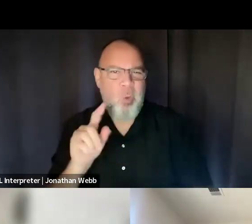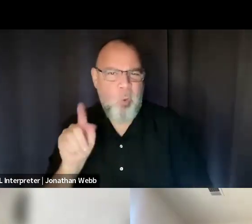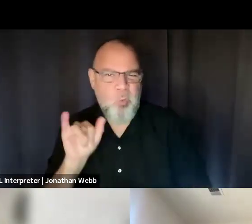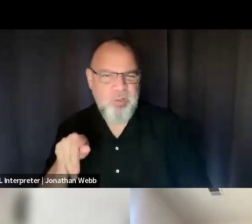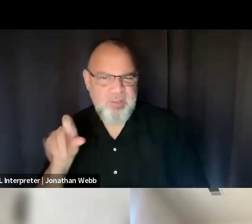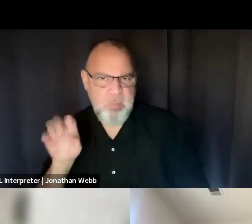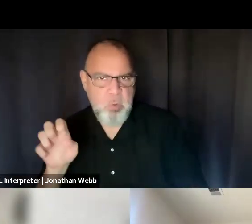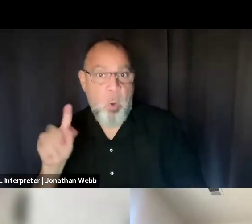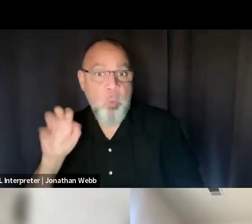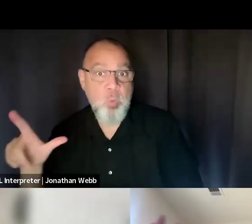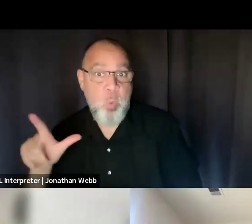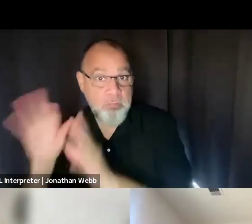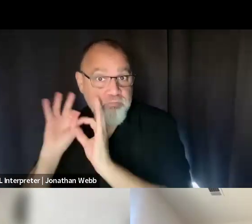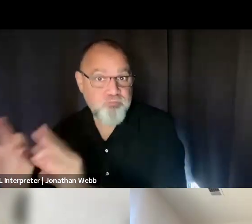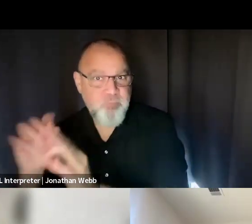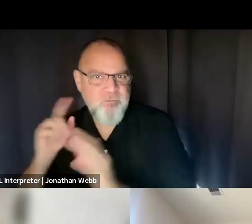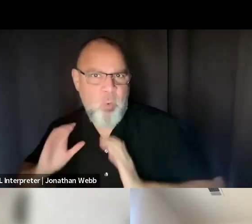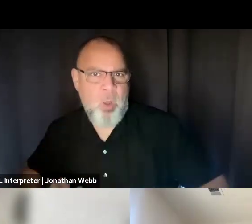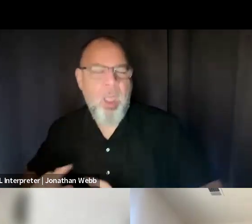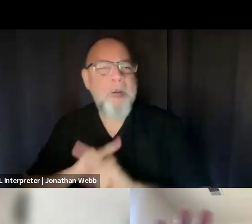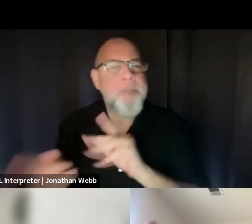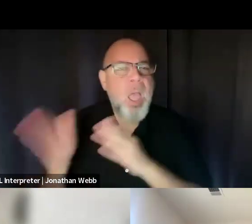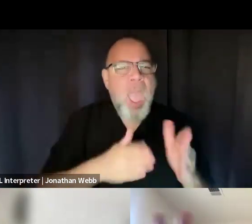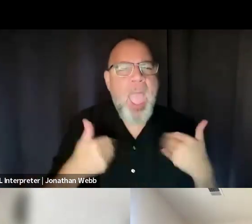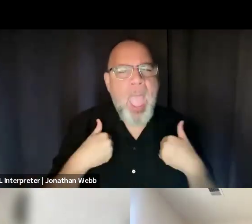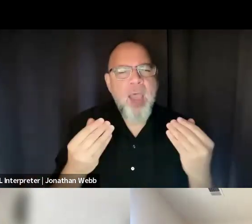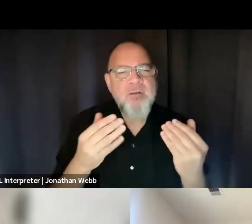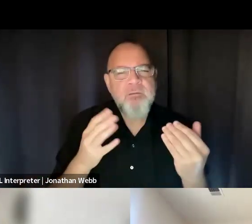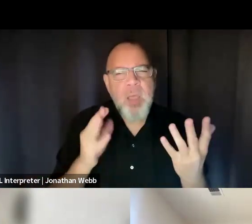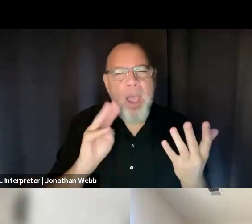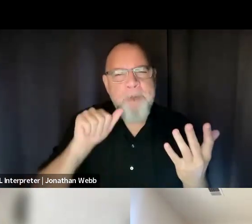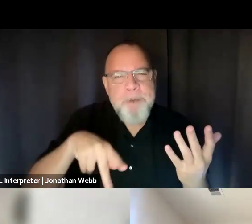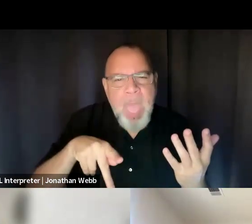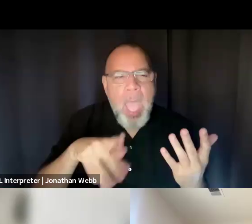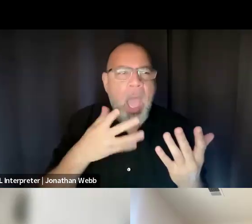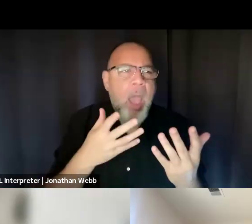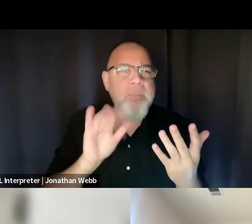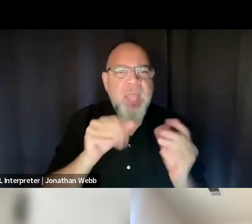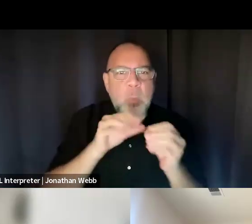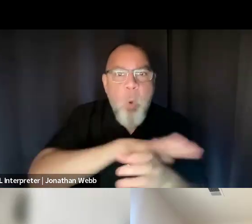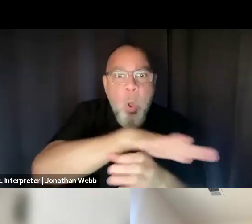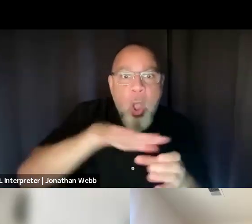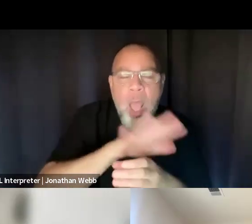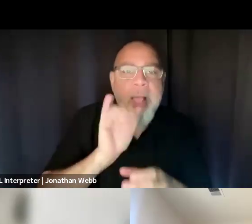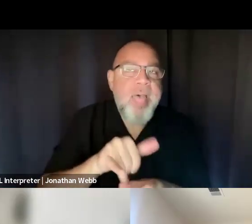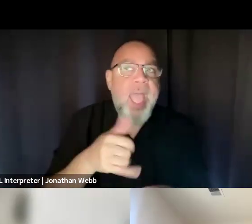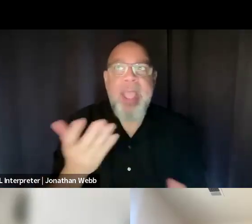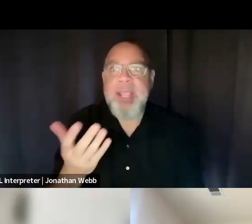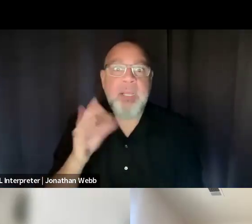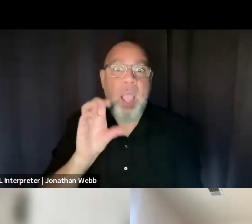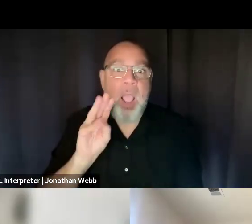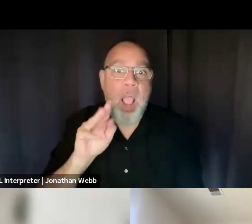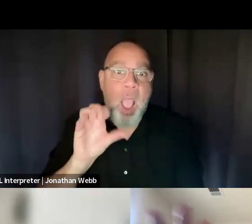more regional? I would imagine like a Comcast map that like shows all, colors in a map, all the areas where they're